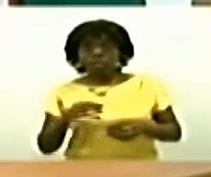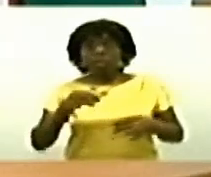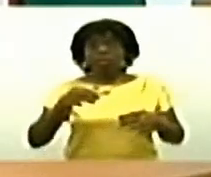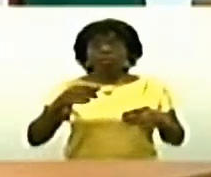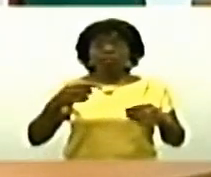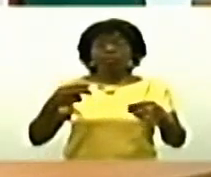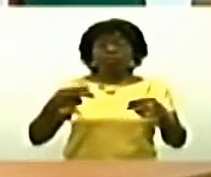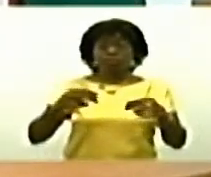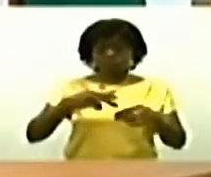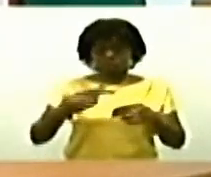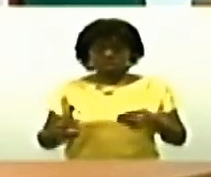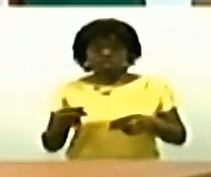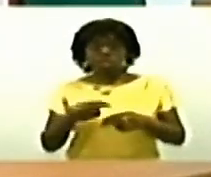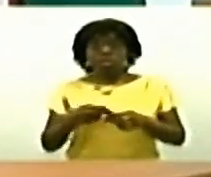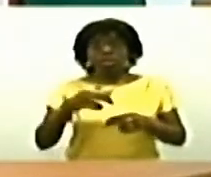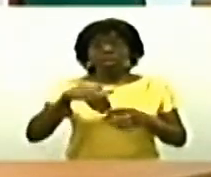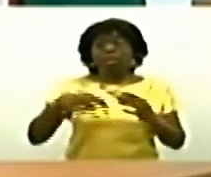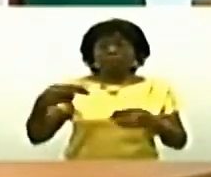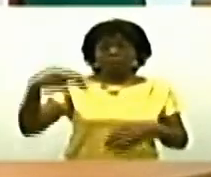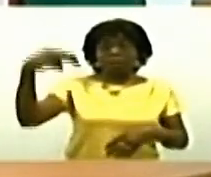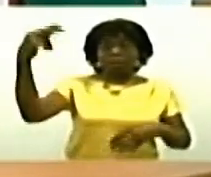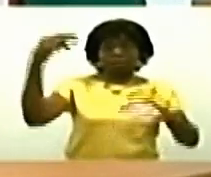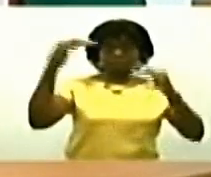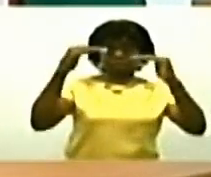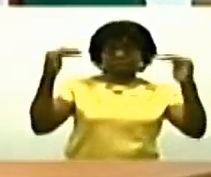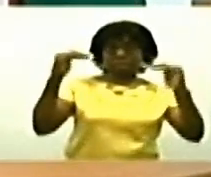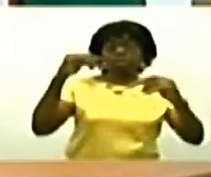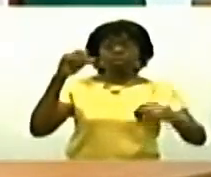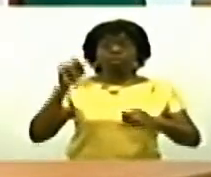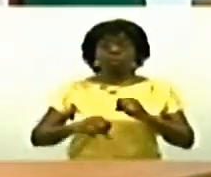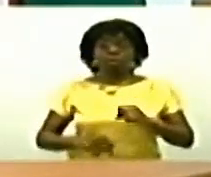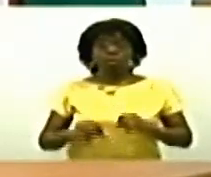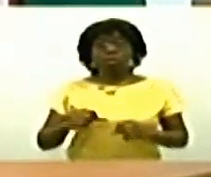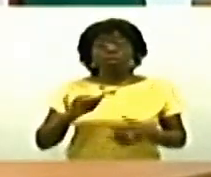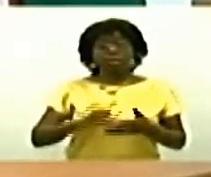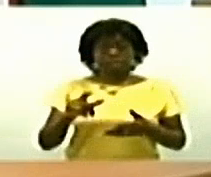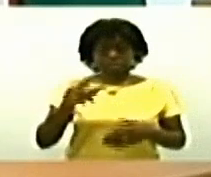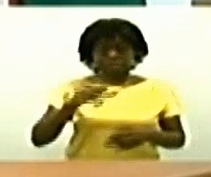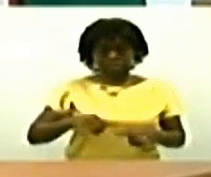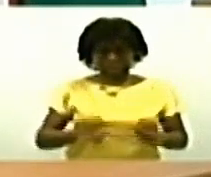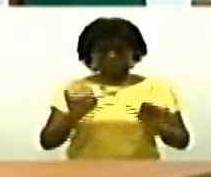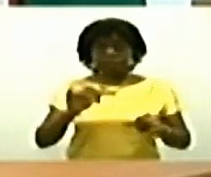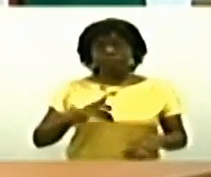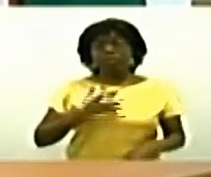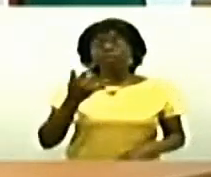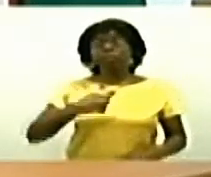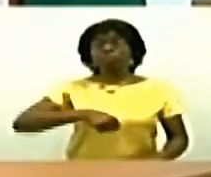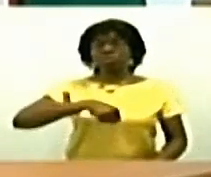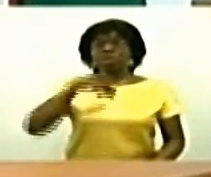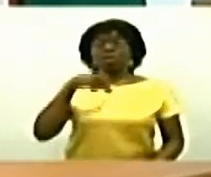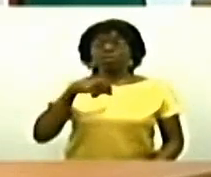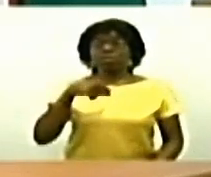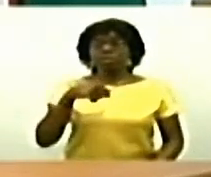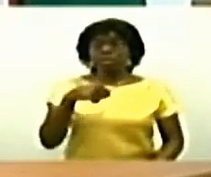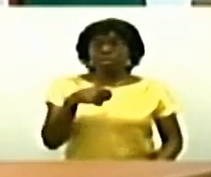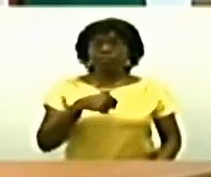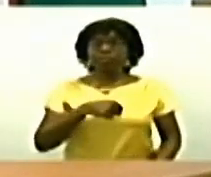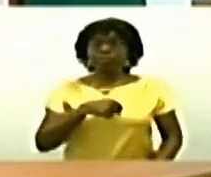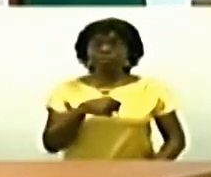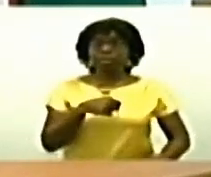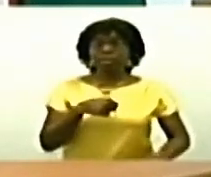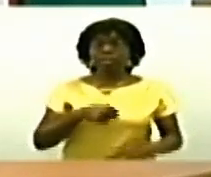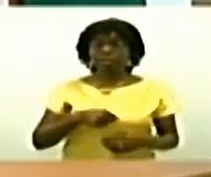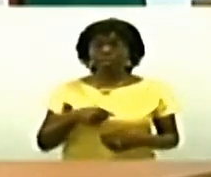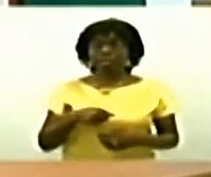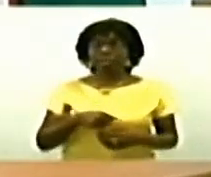high standards, right? So that you should still feel very aptly proud. And I really want to